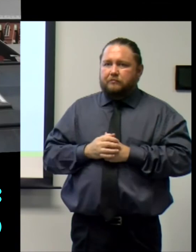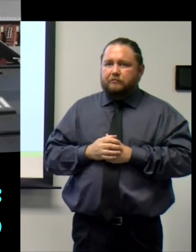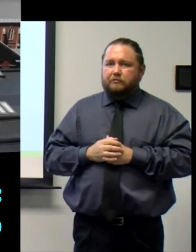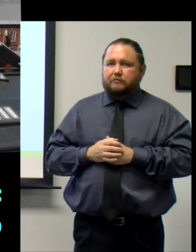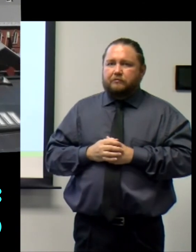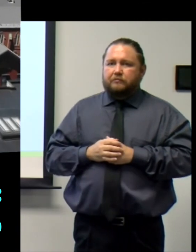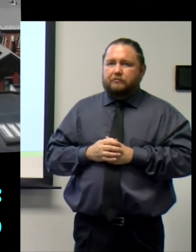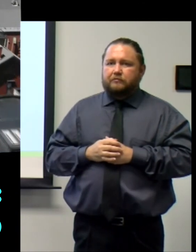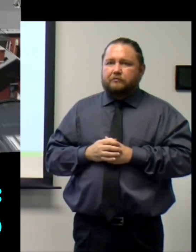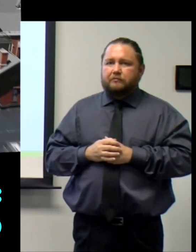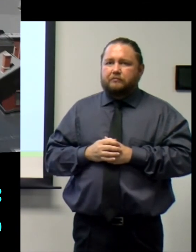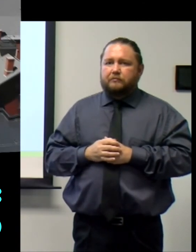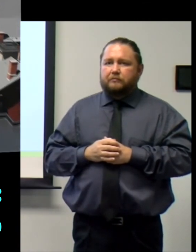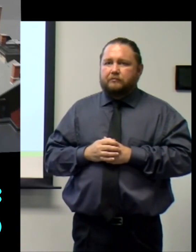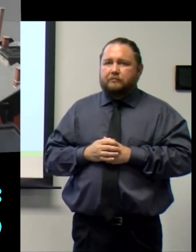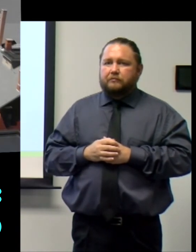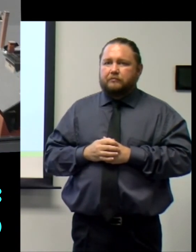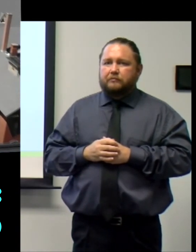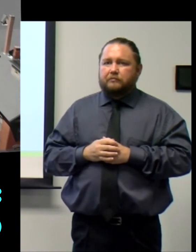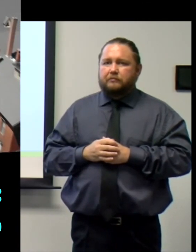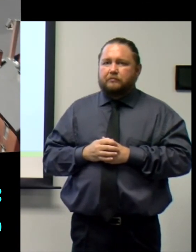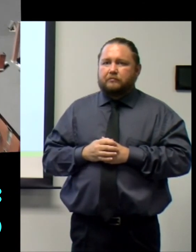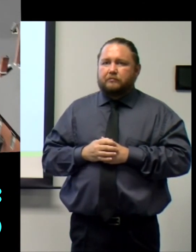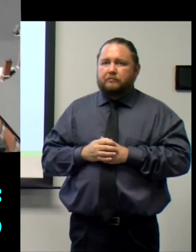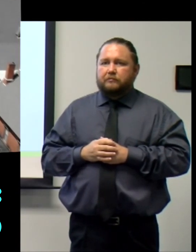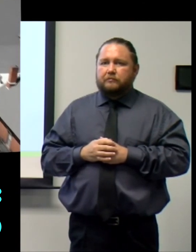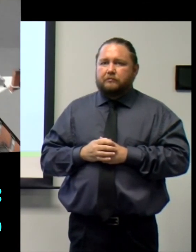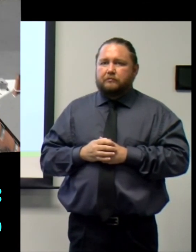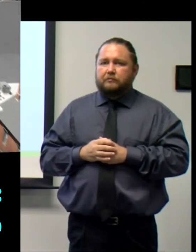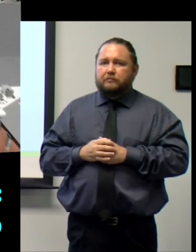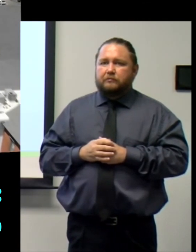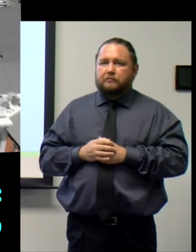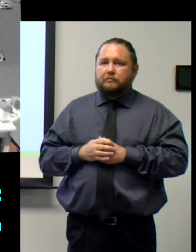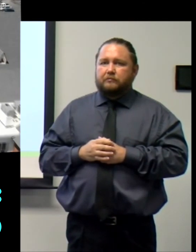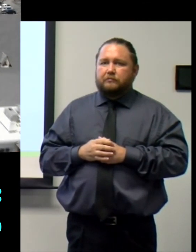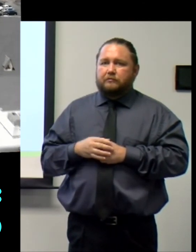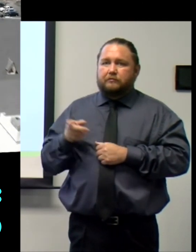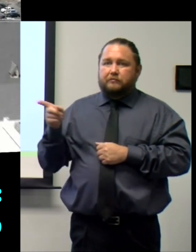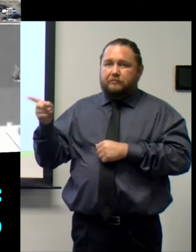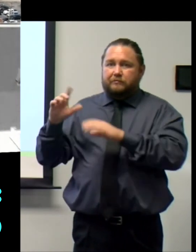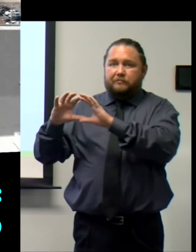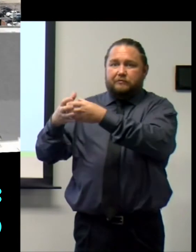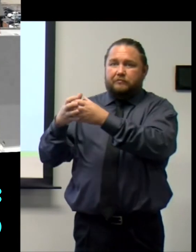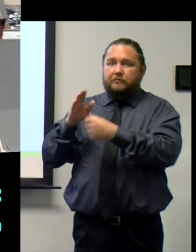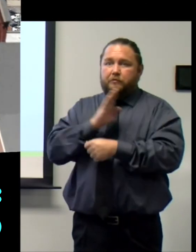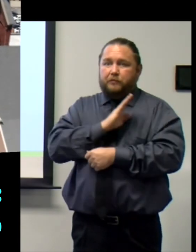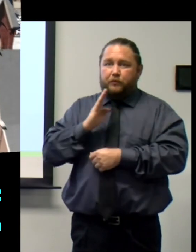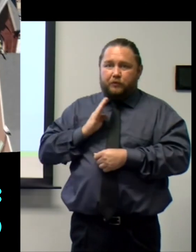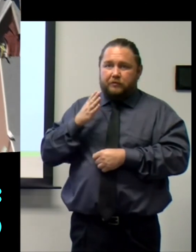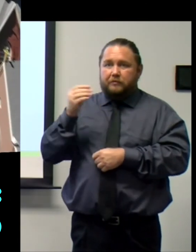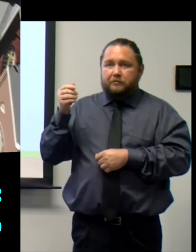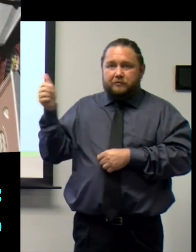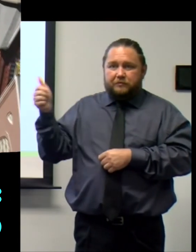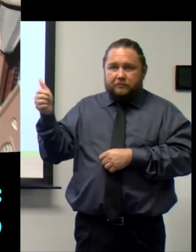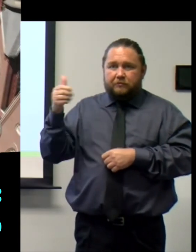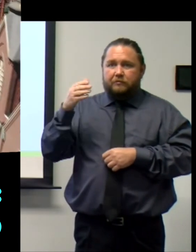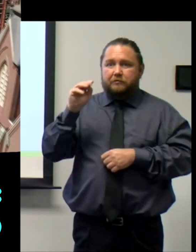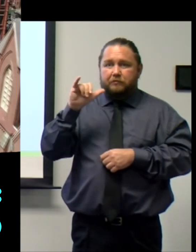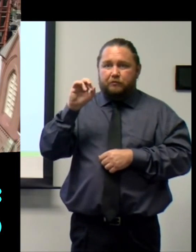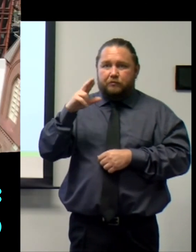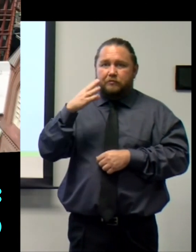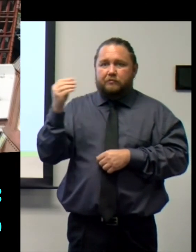request of myself and our economic development team, in order to strengthen our downtown